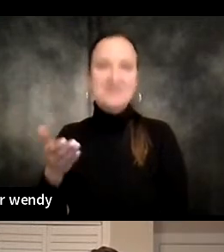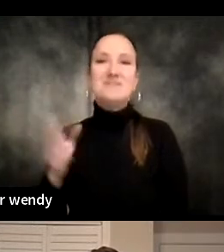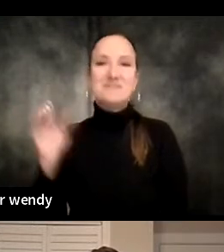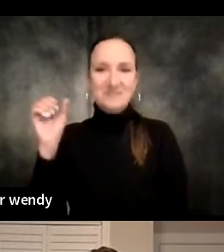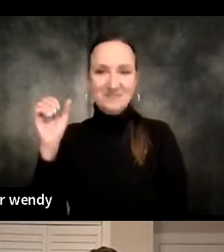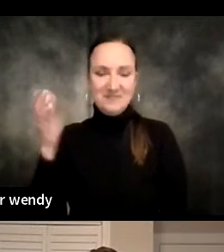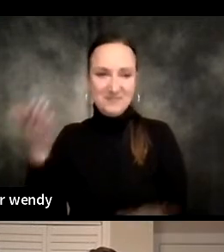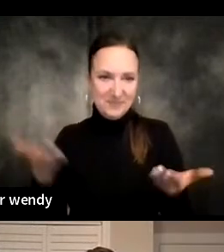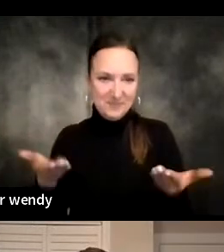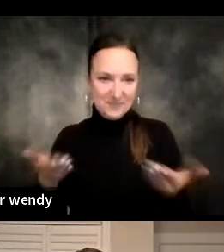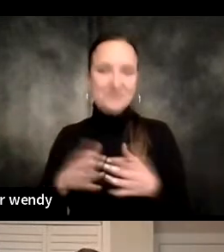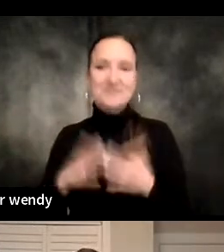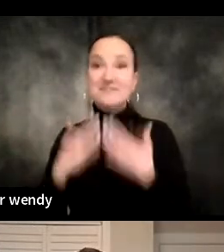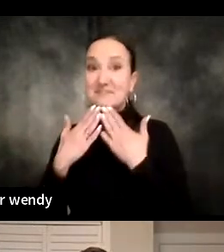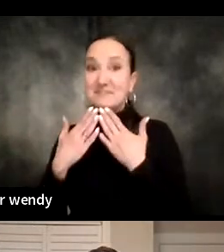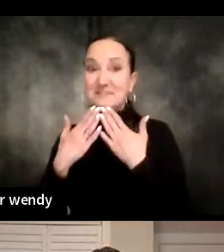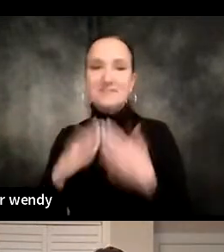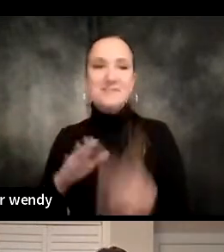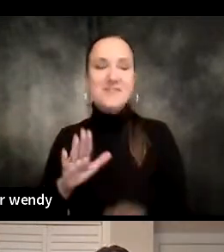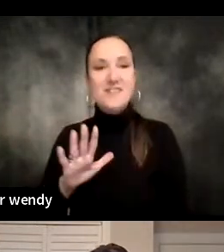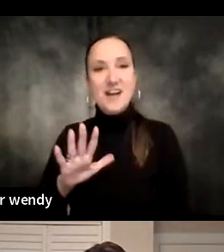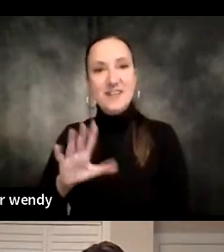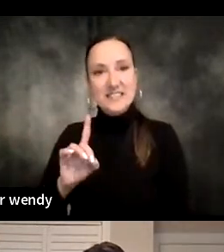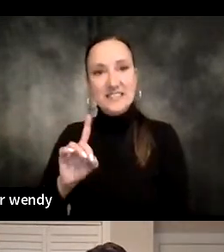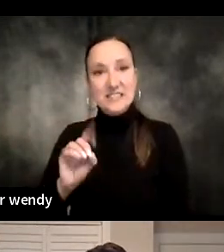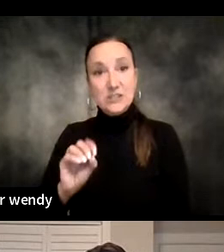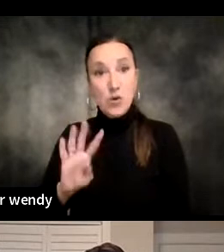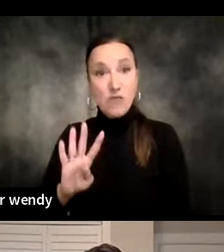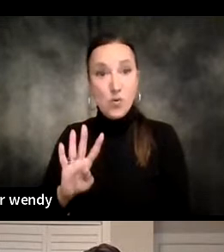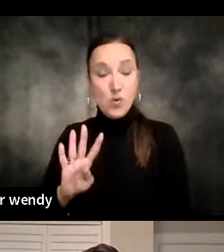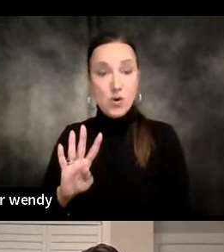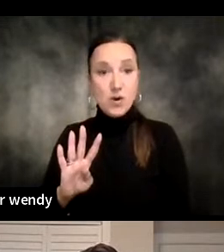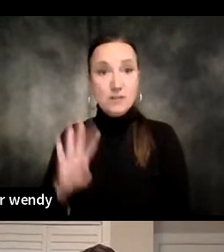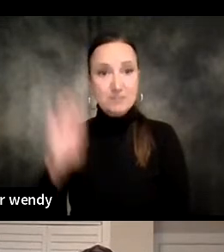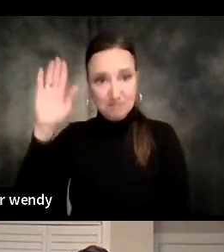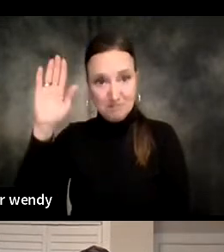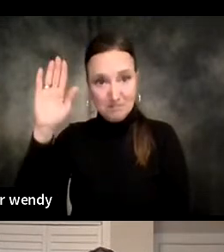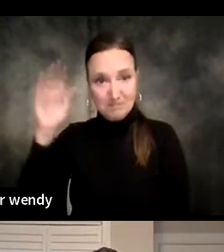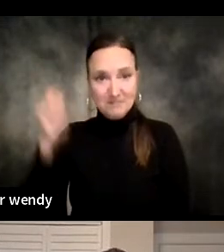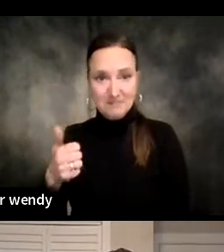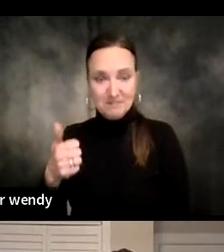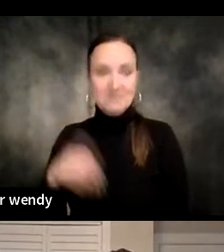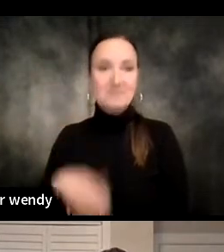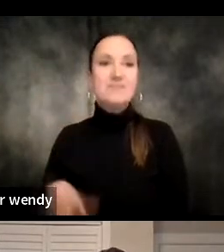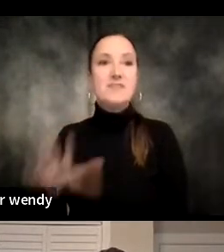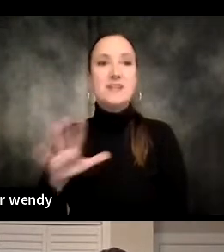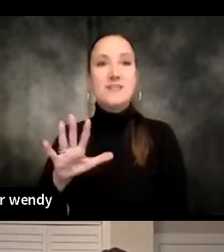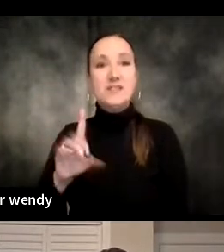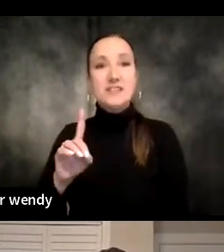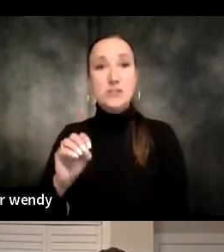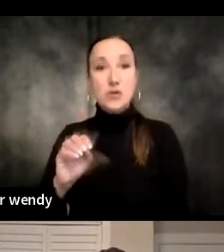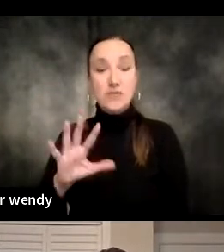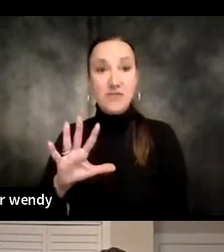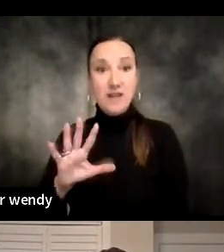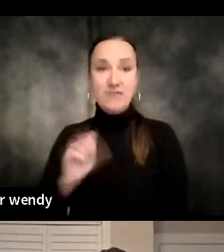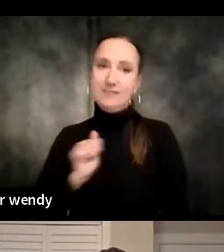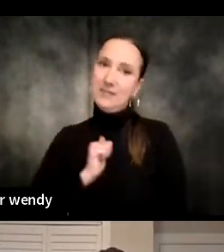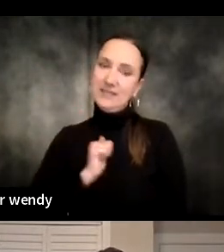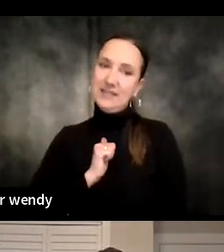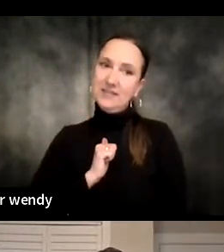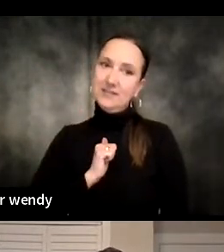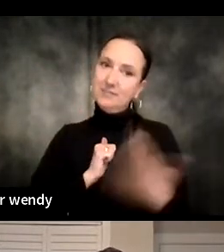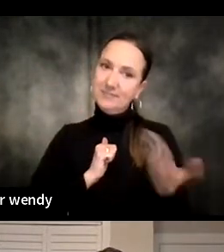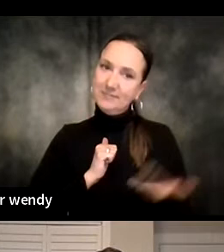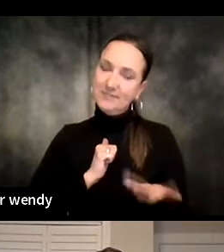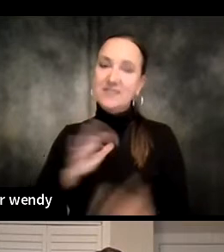Present. Thank you, Commissioner. 5D04 Present. and 5D05 is myself. I am